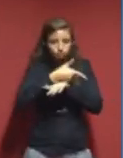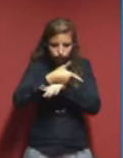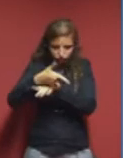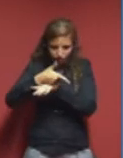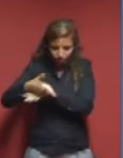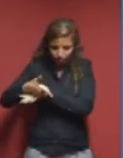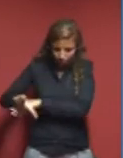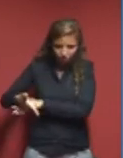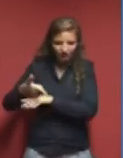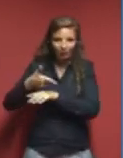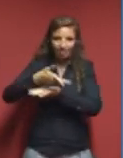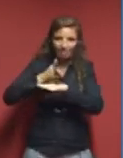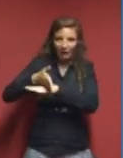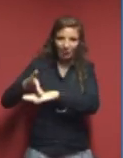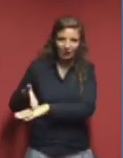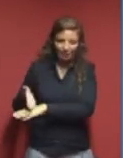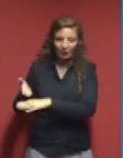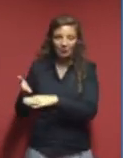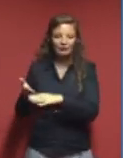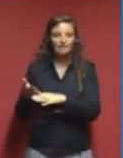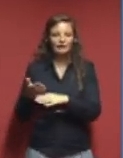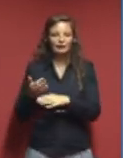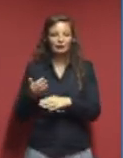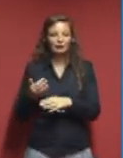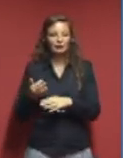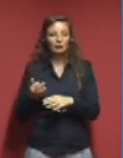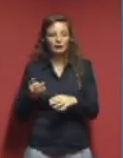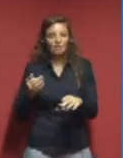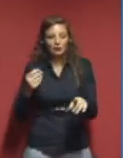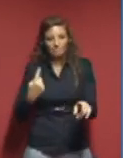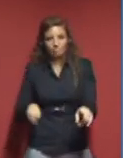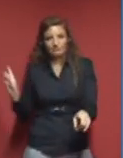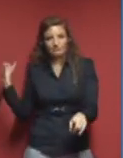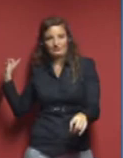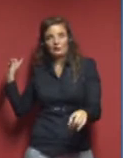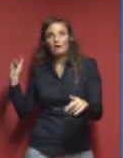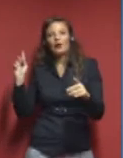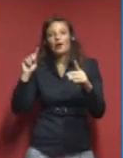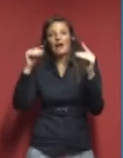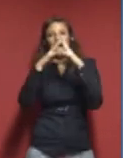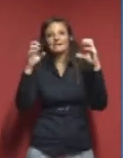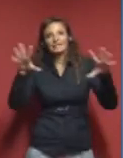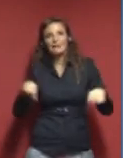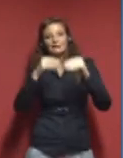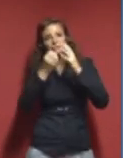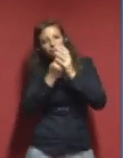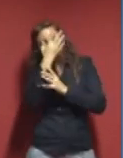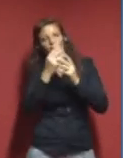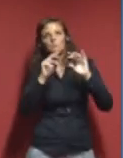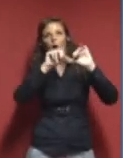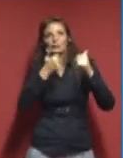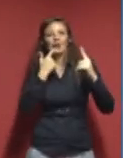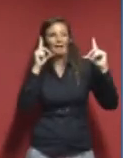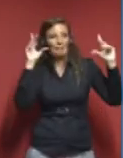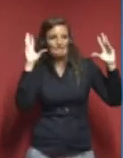So this one is notable, I have it in there. It's a company that was started building miniature models, and they run Lasersaur. They